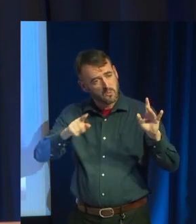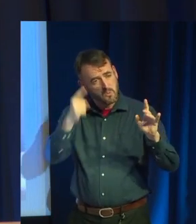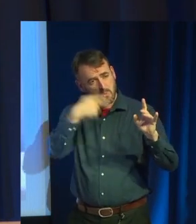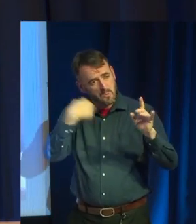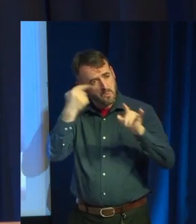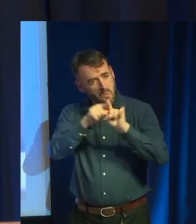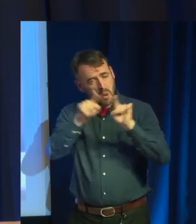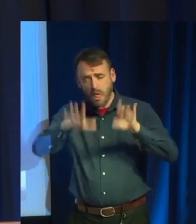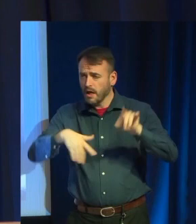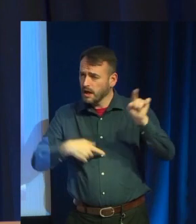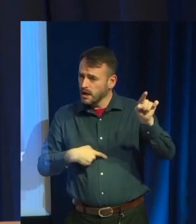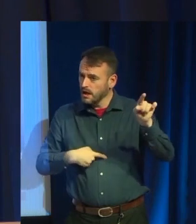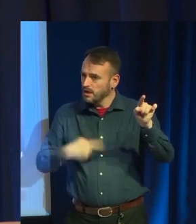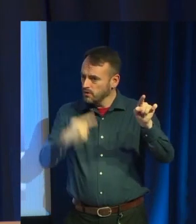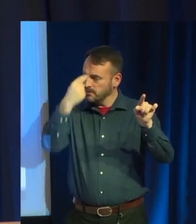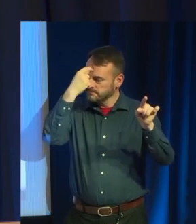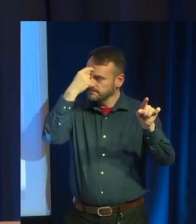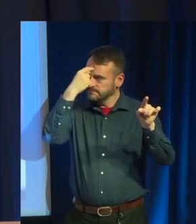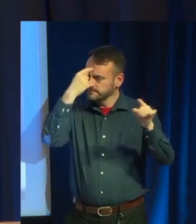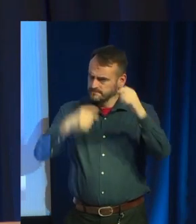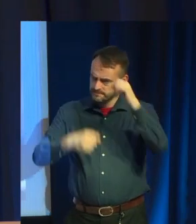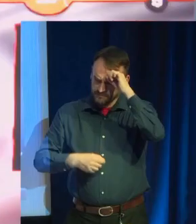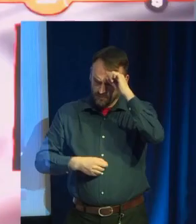will envision somebody.